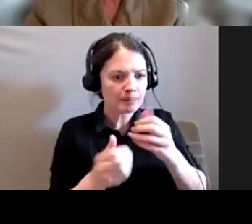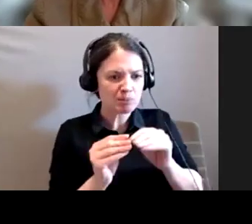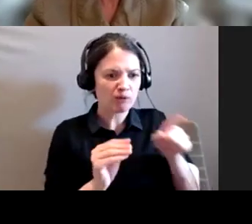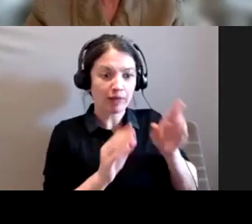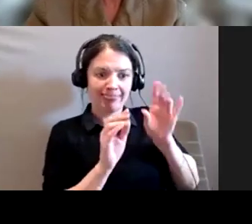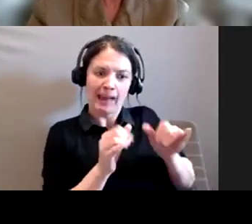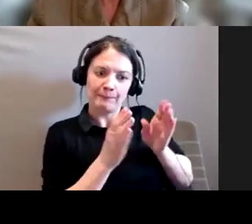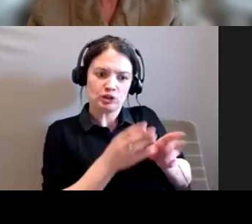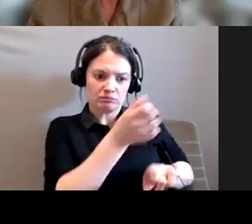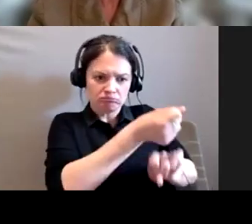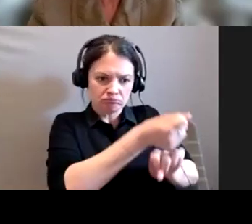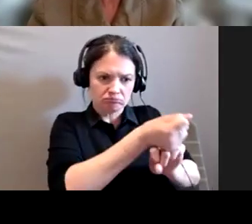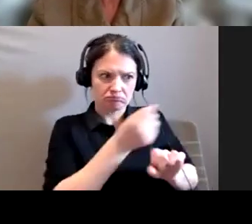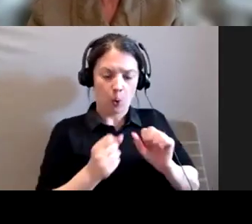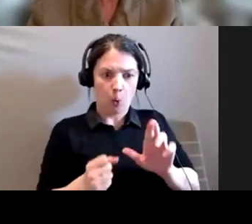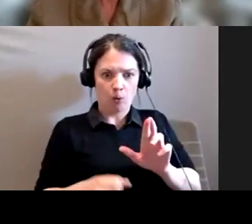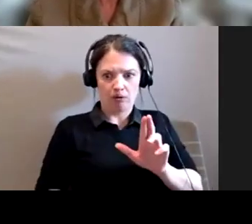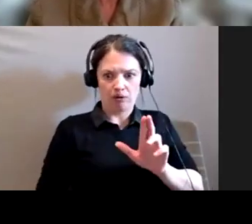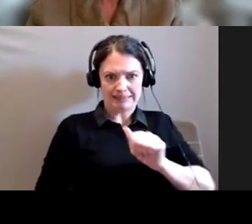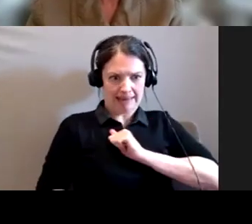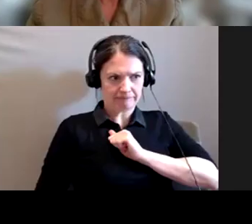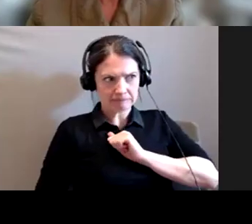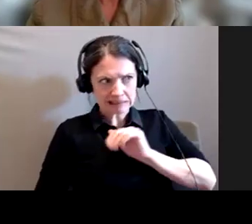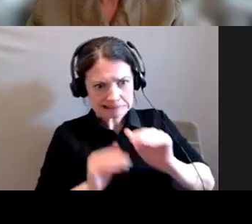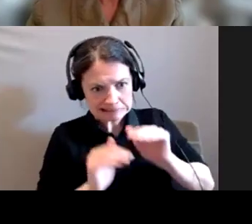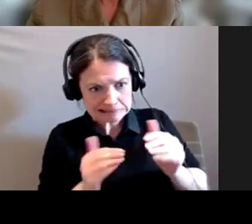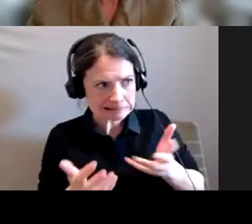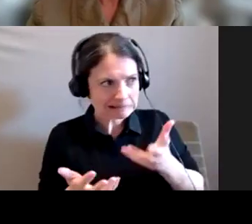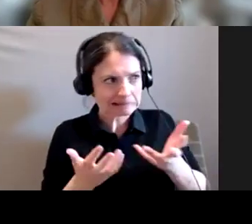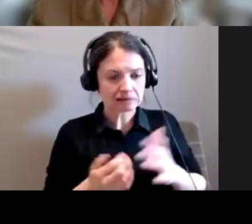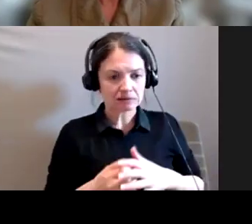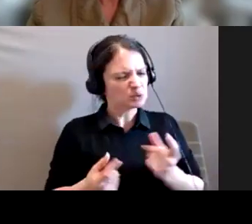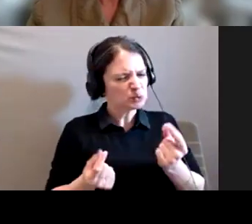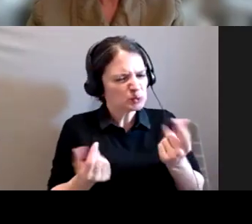for themselves? Is that something that any of you feel?